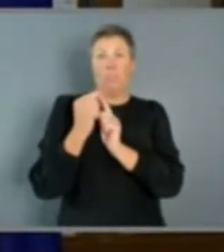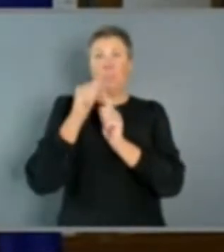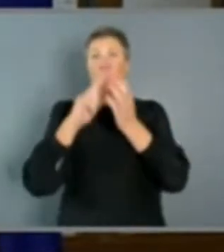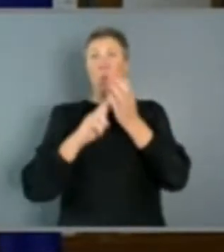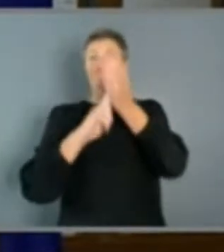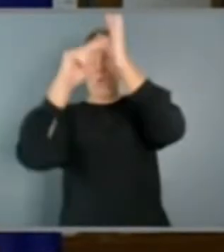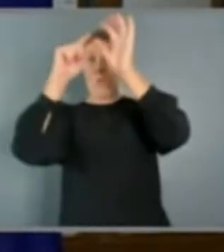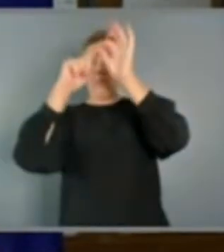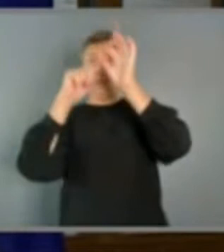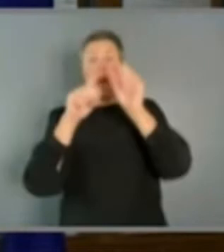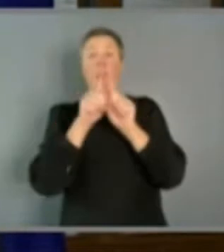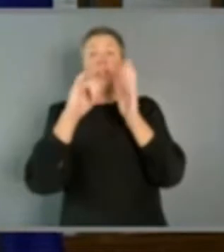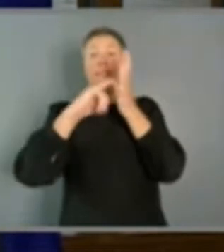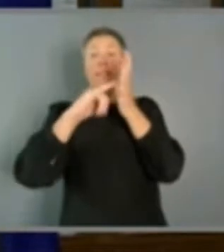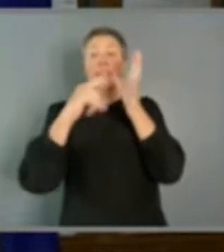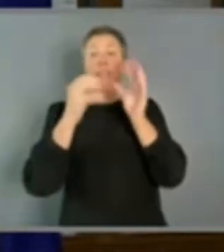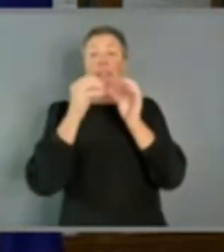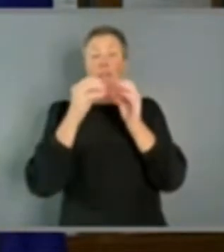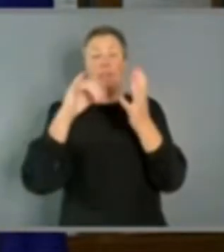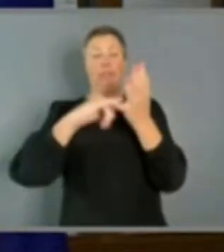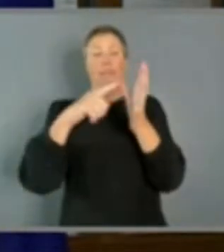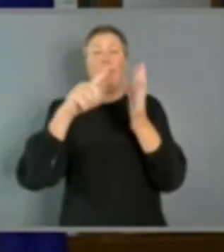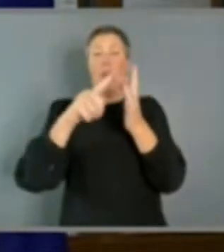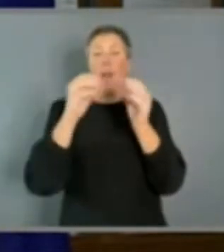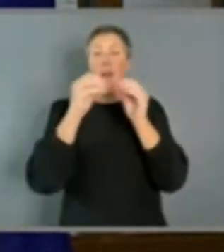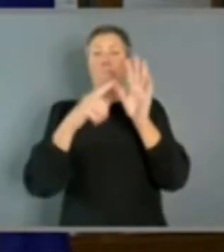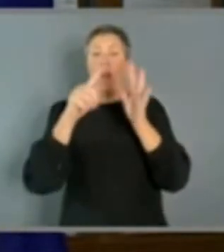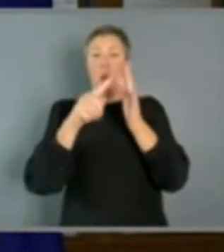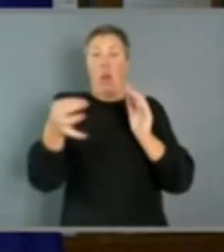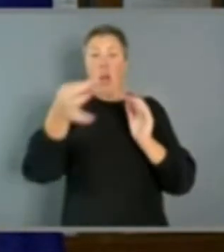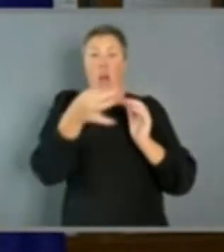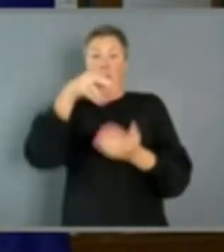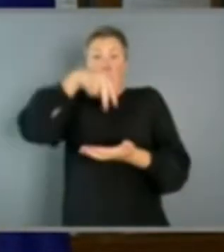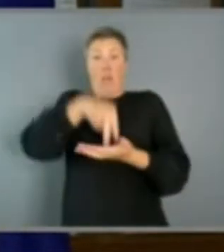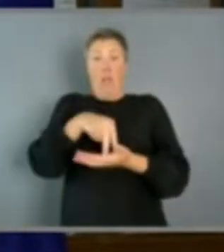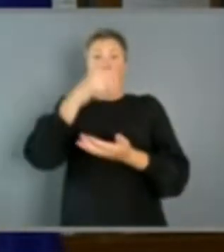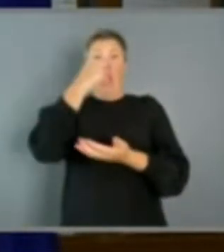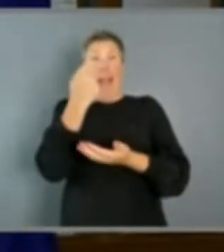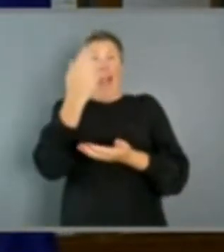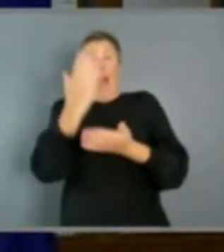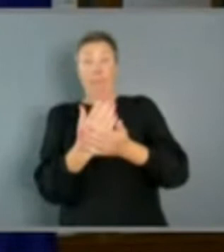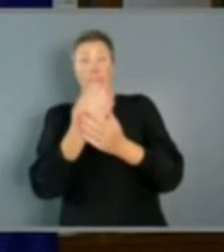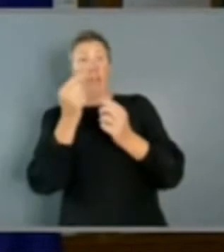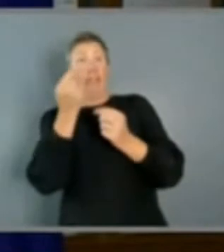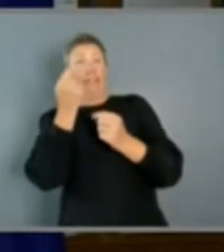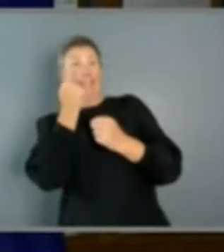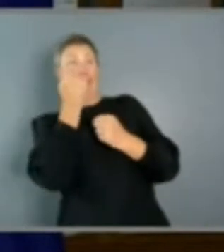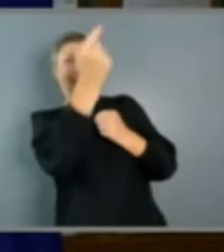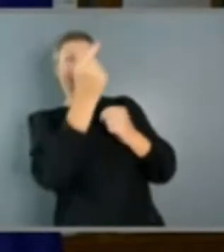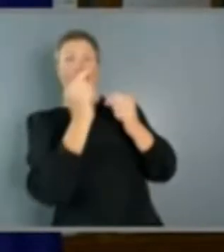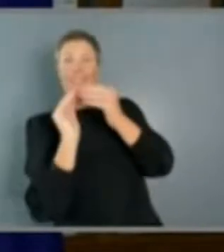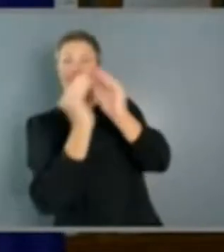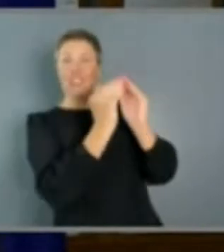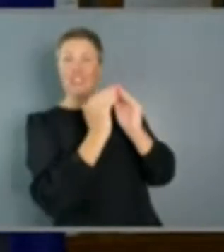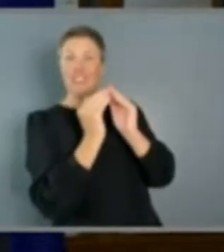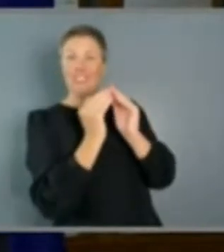Saba Island, you can actually see the southern coast of Papua New Guinea where those treaty villages are. And so it's very close.